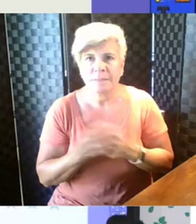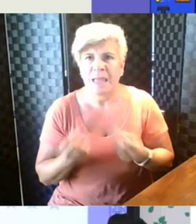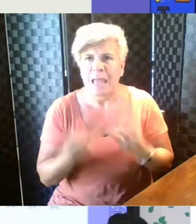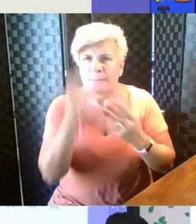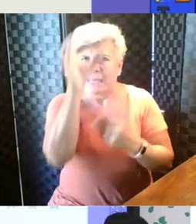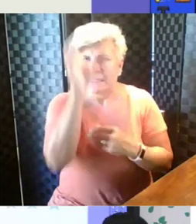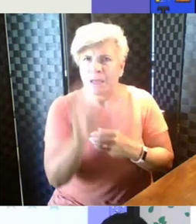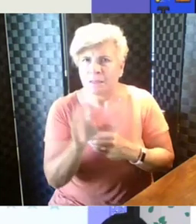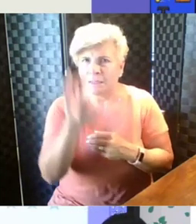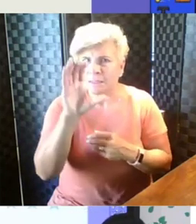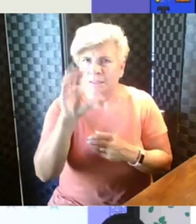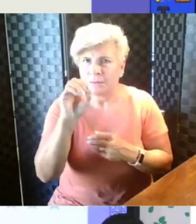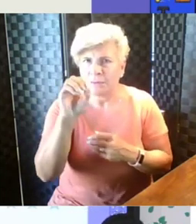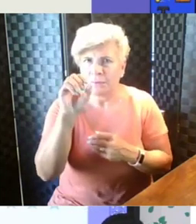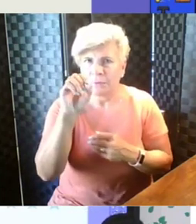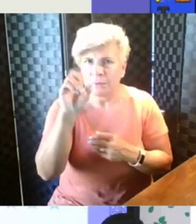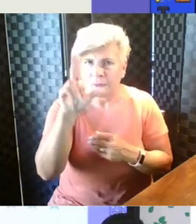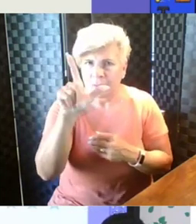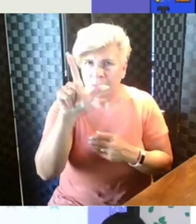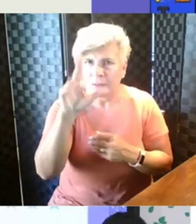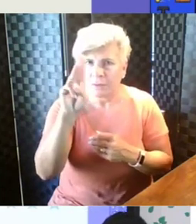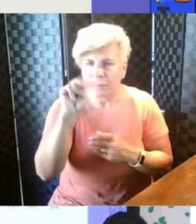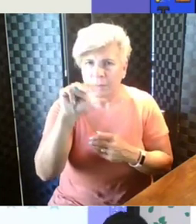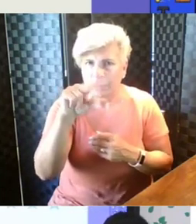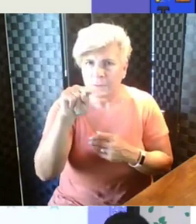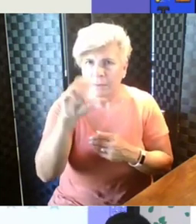How many columns?